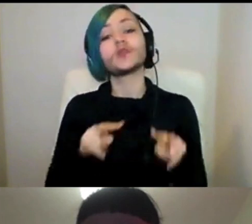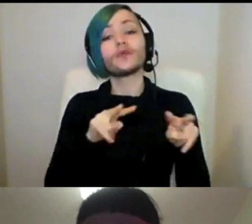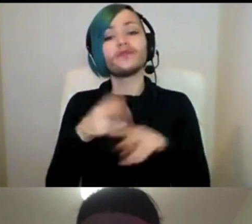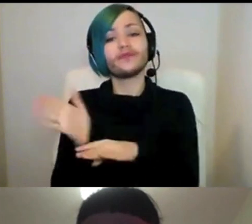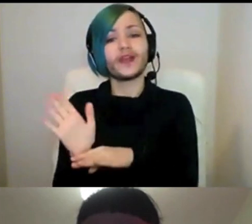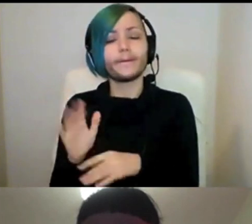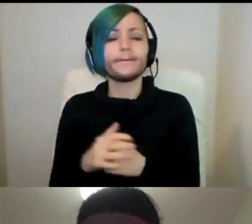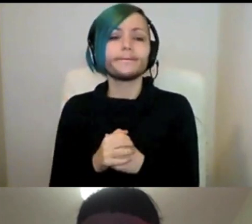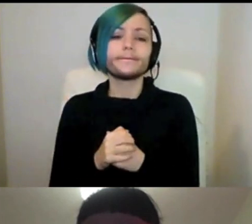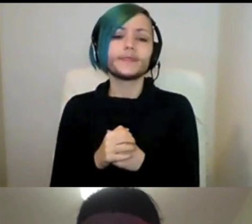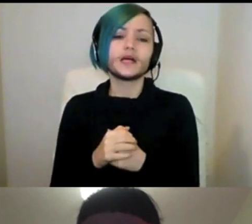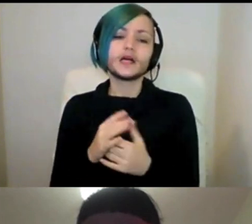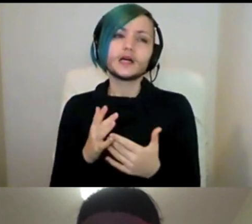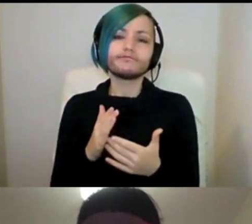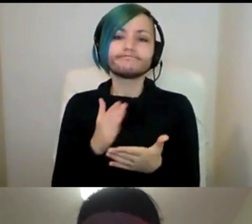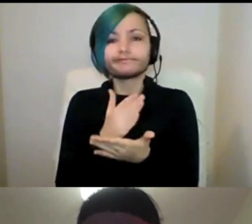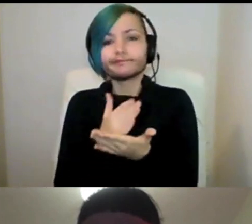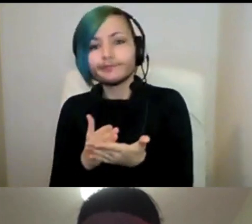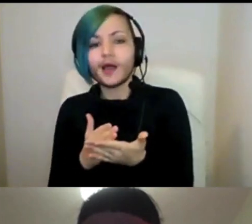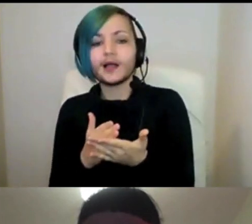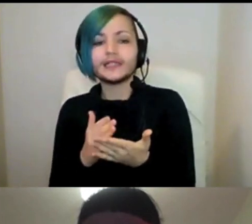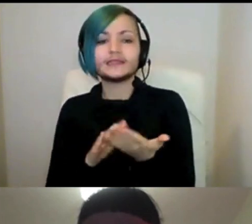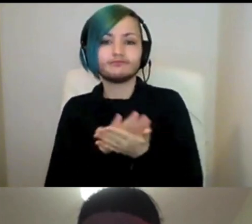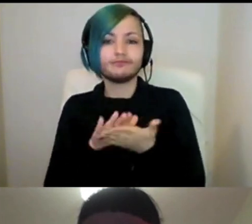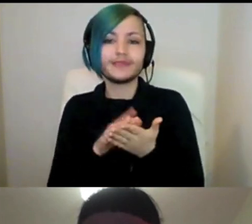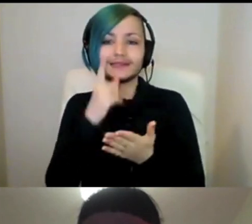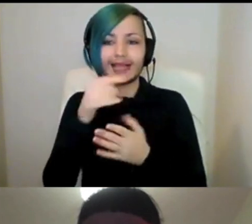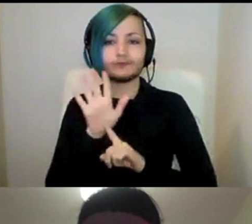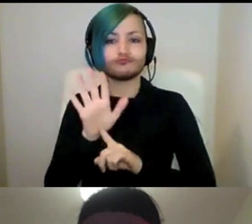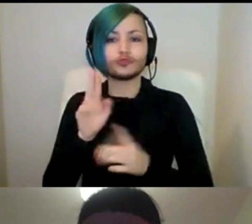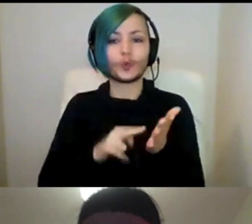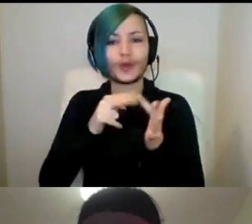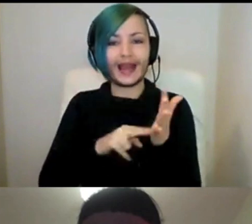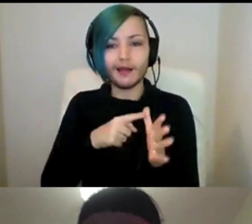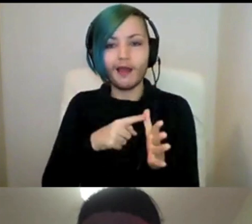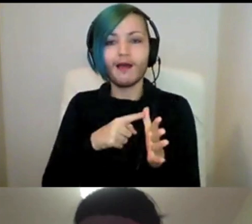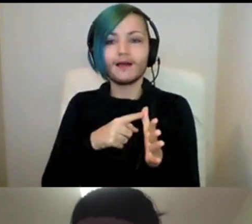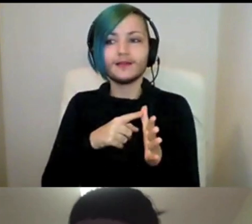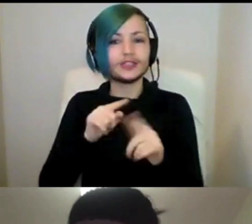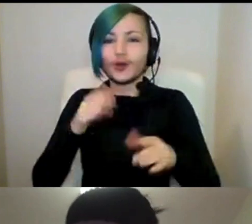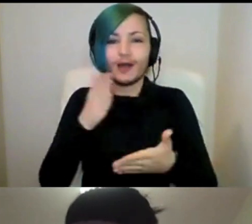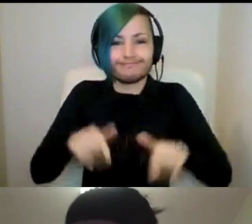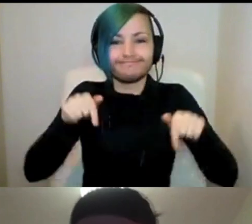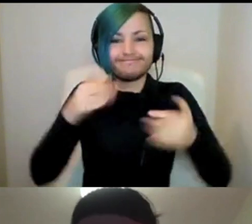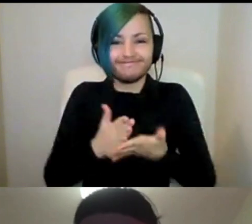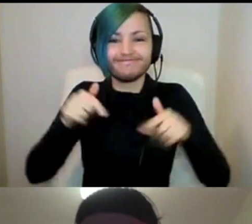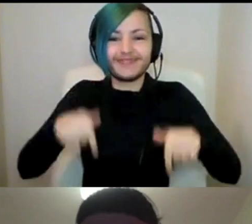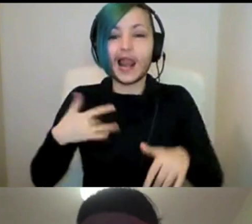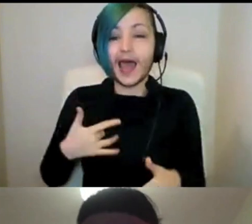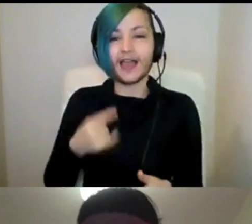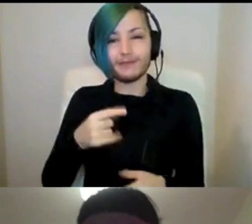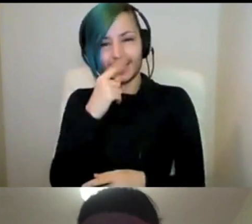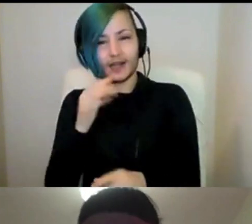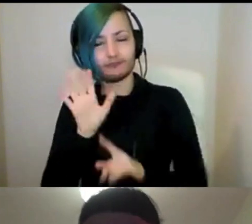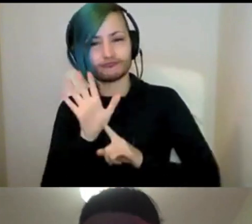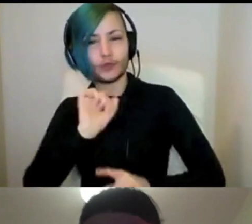partly enable us to show Naina, without her being here, her process. So you can see her working briefly, and there's